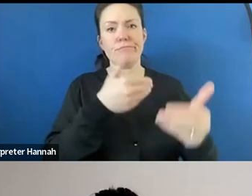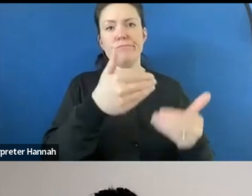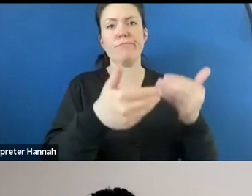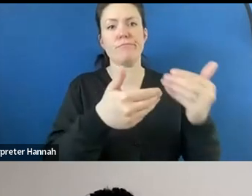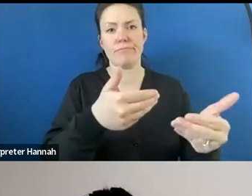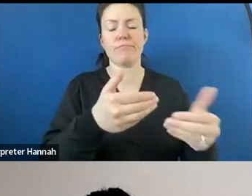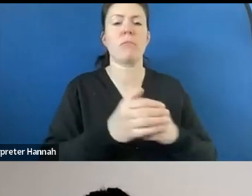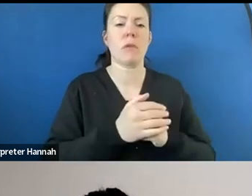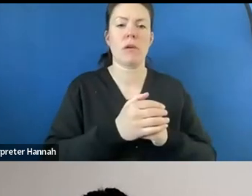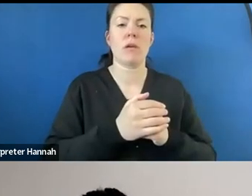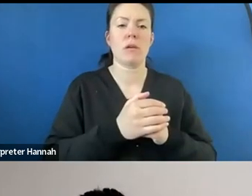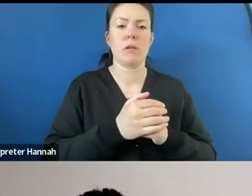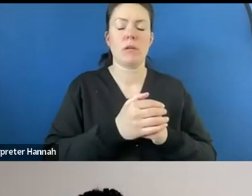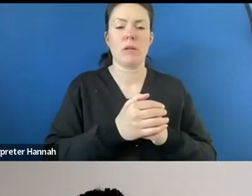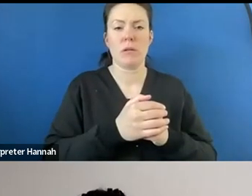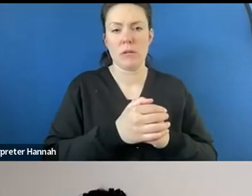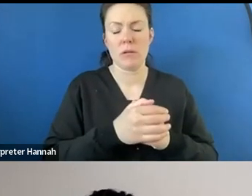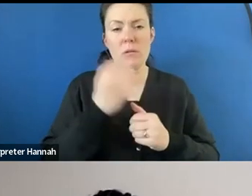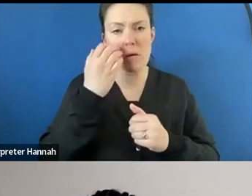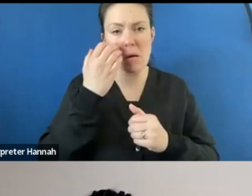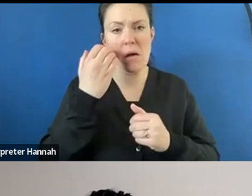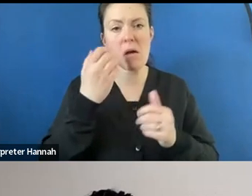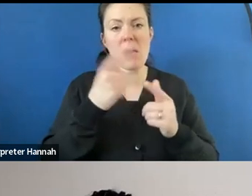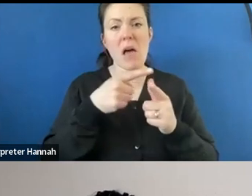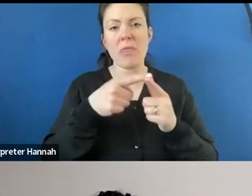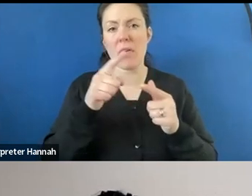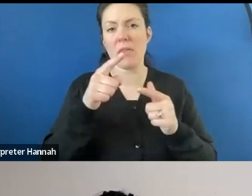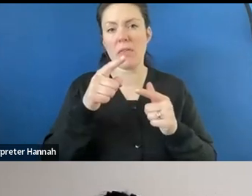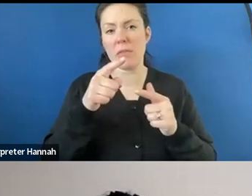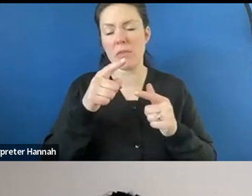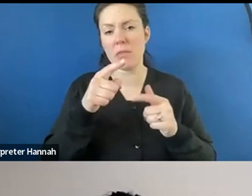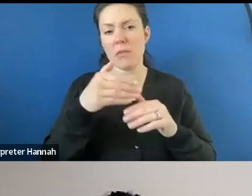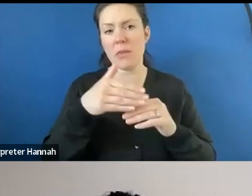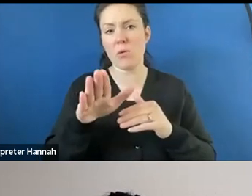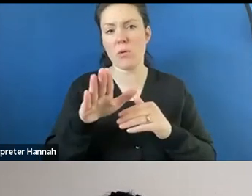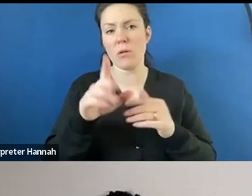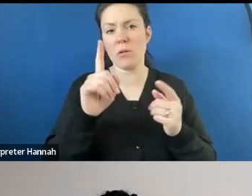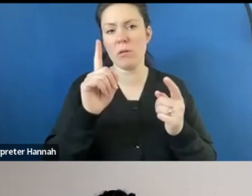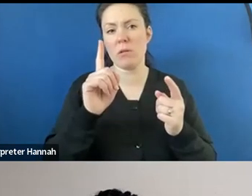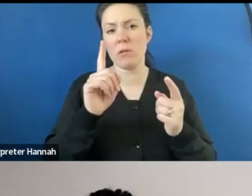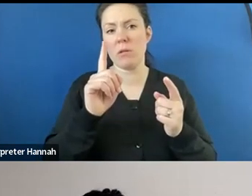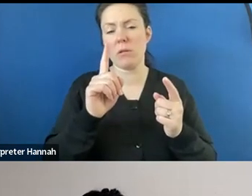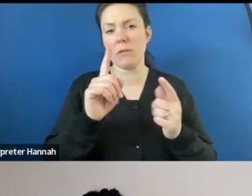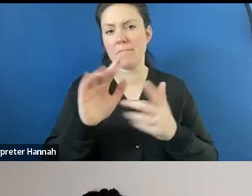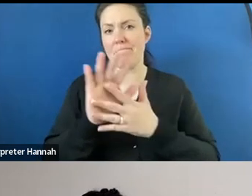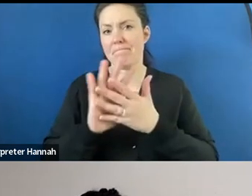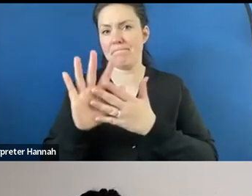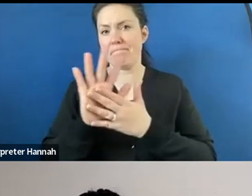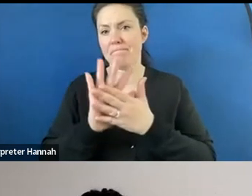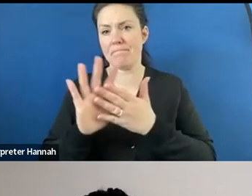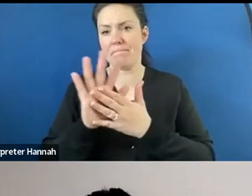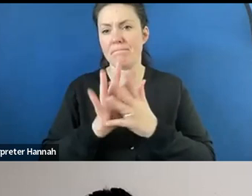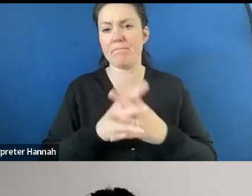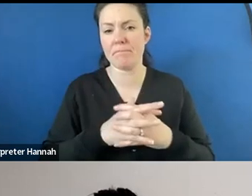the sub-regional clinic, they get sent to Bethel or to Anchorage. So,